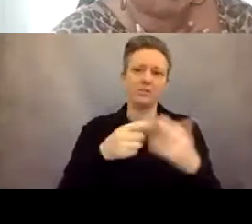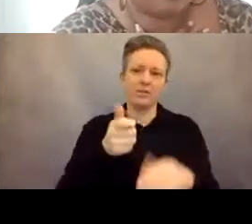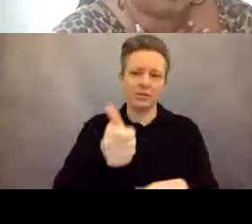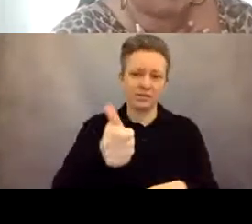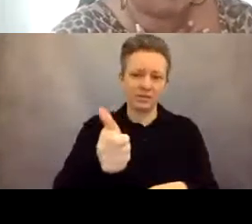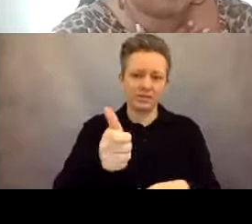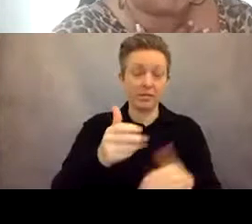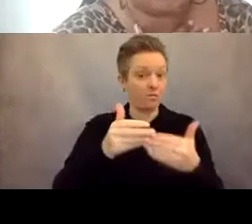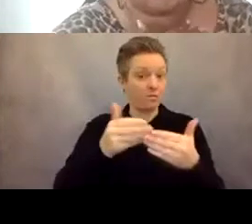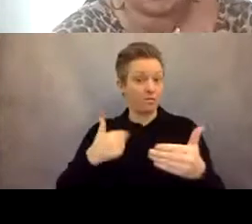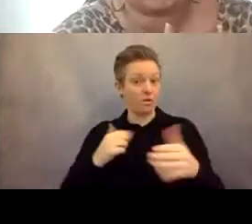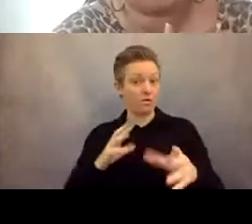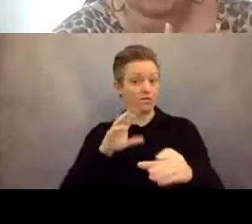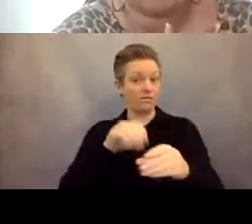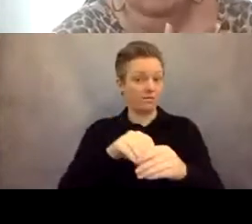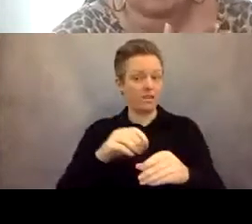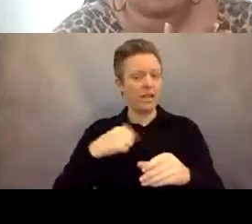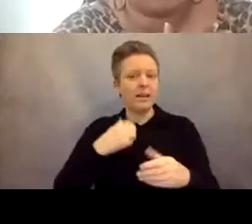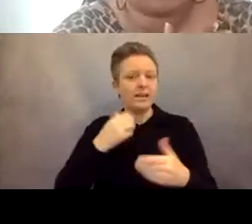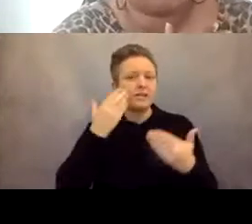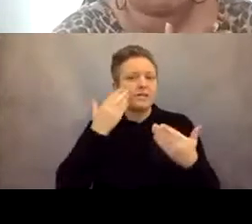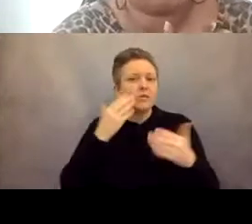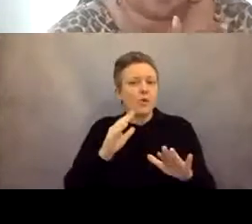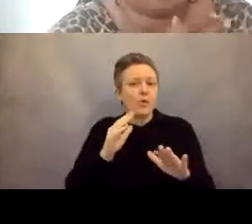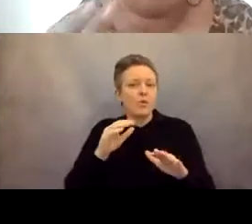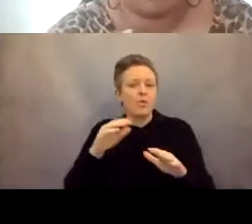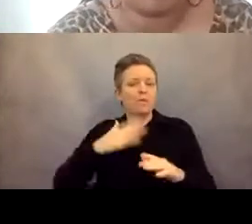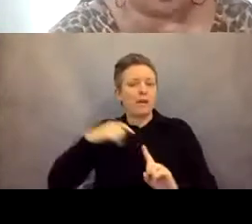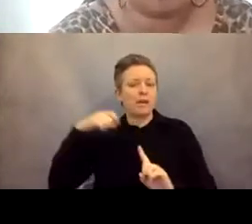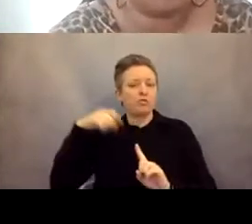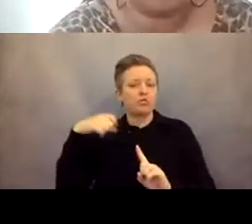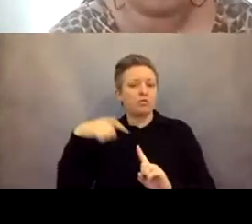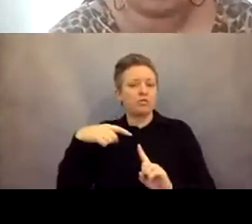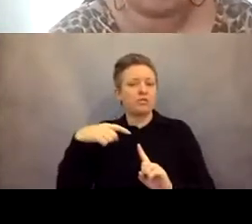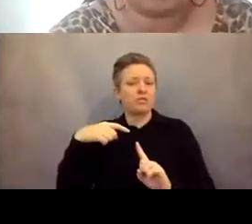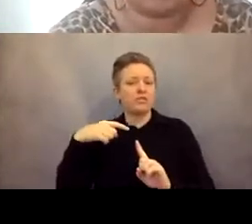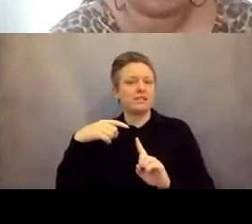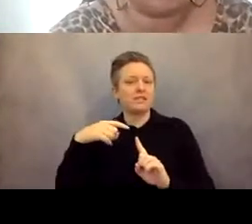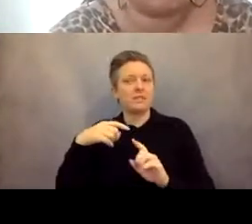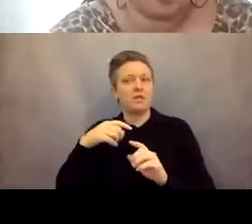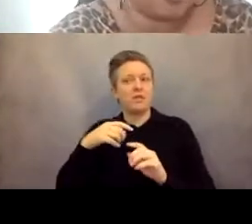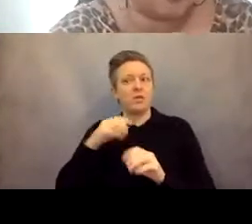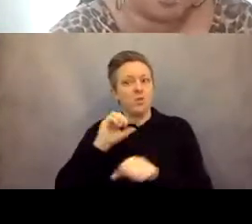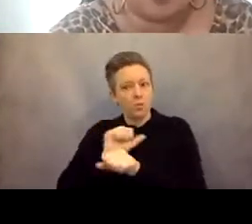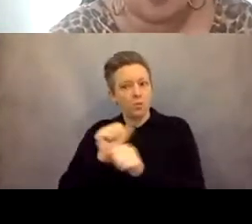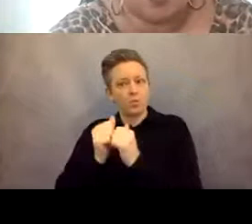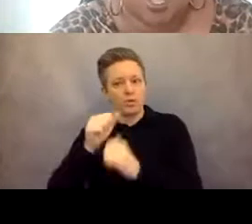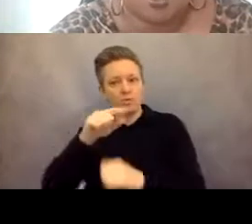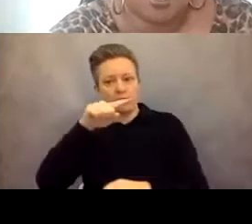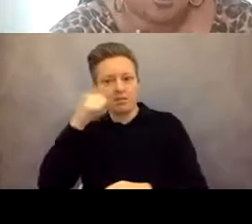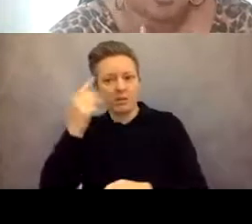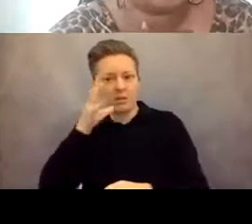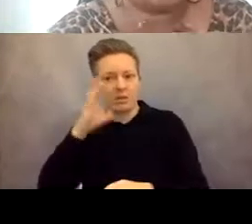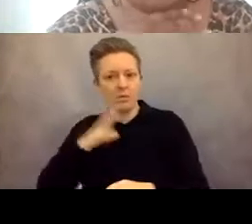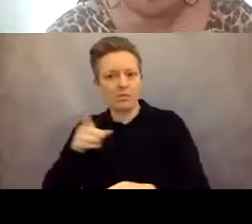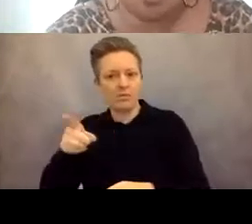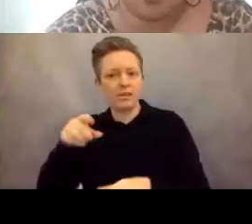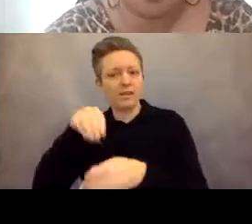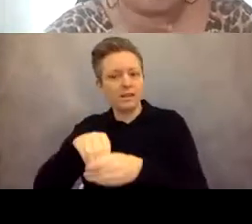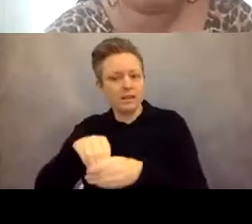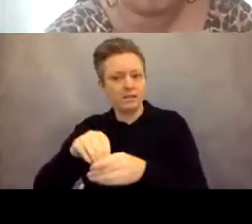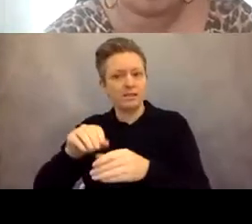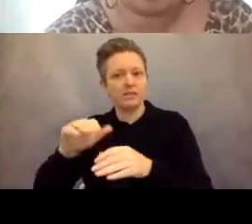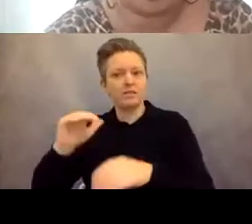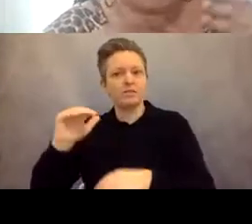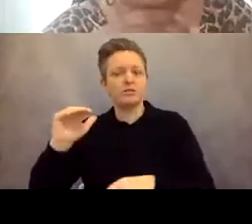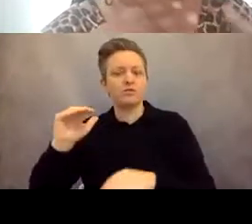trigger for me was engagement with Black women in the Child Protective Services system. I did not know that. I had to go through